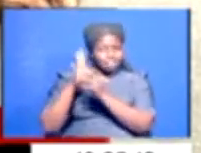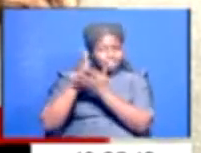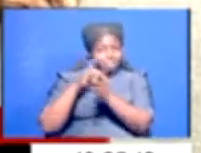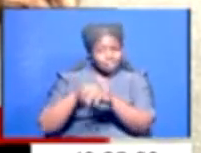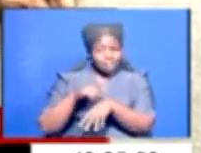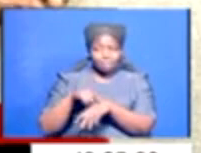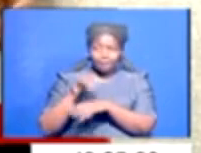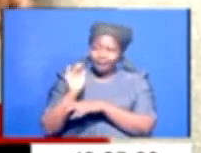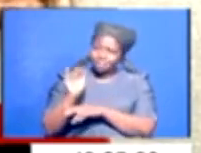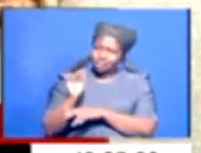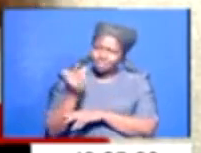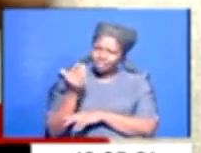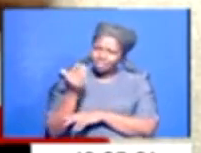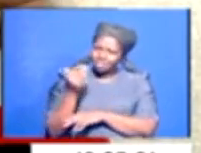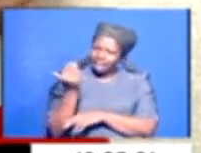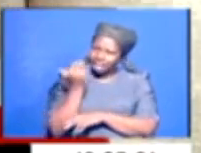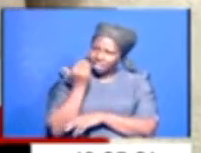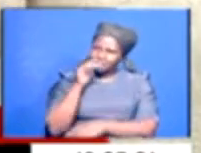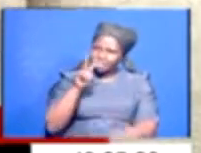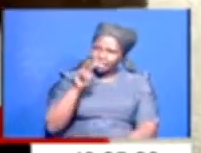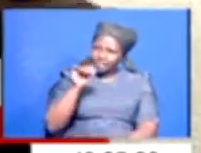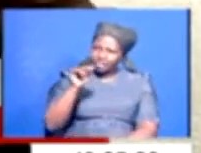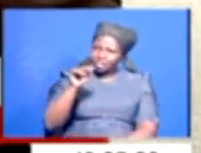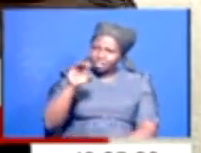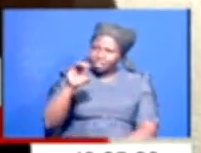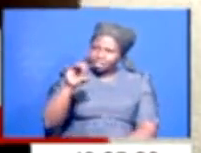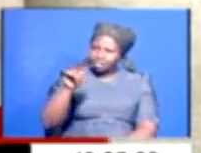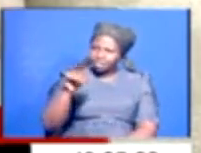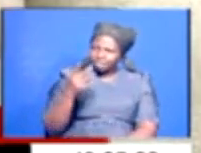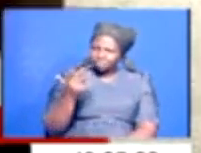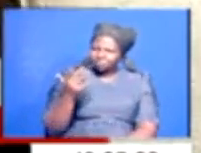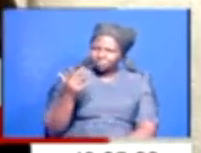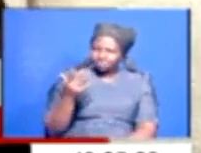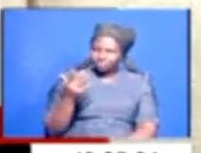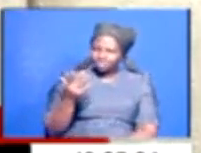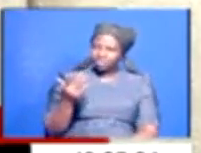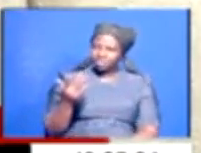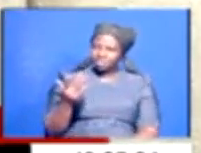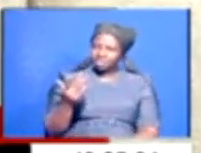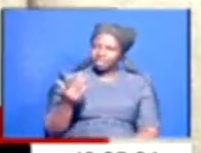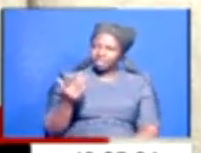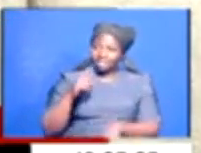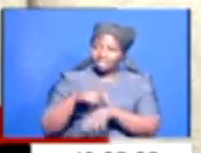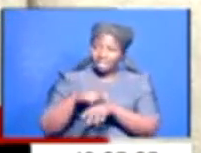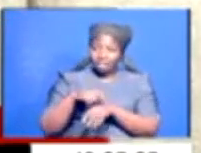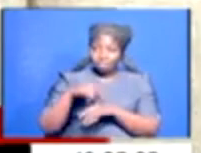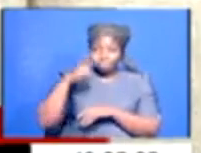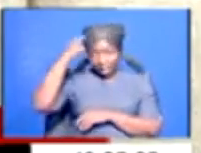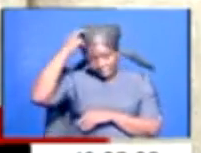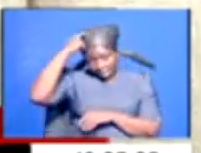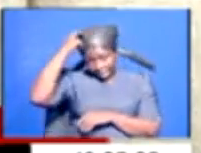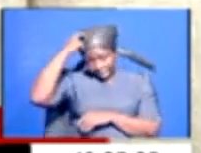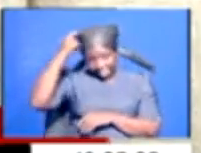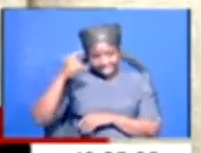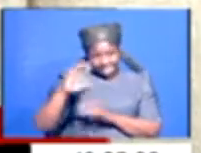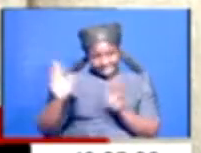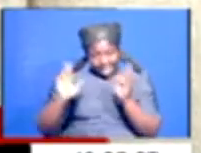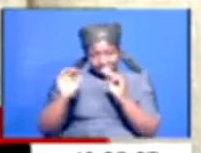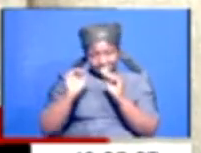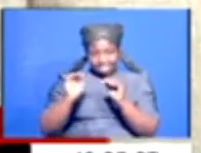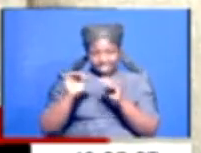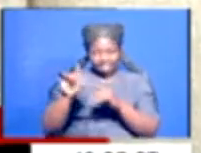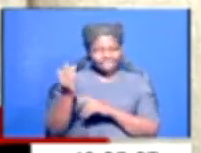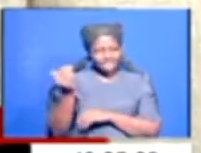how are you sure? He doing what? Psychologically, he knows when I am not in such moods. Yeah,